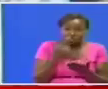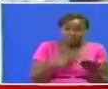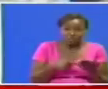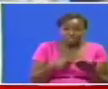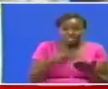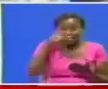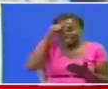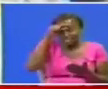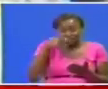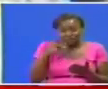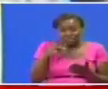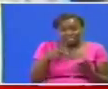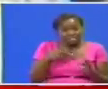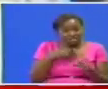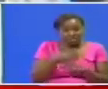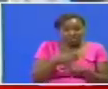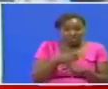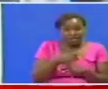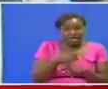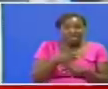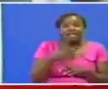that takes over next year, the year